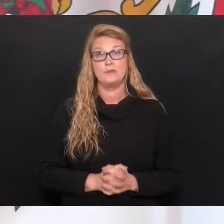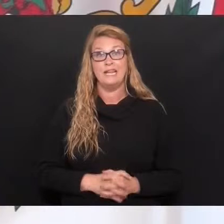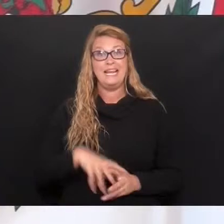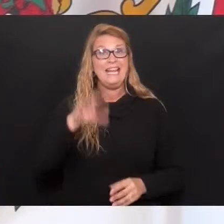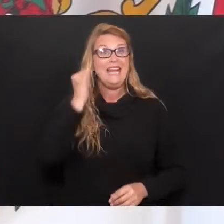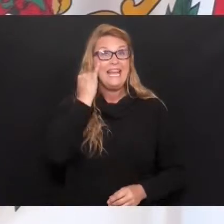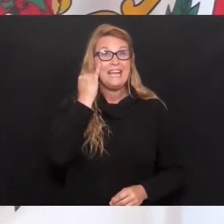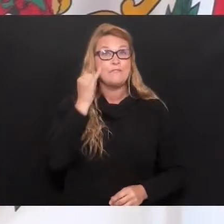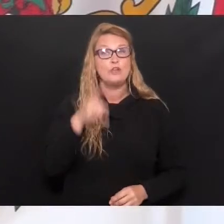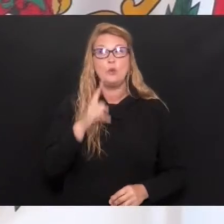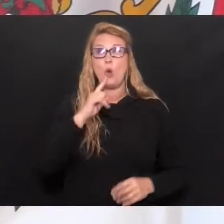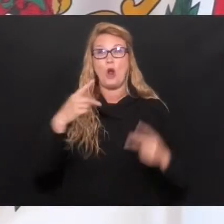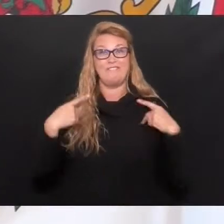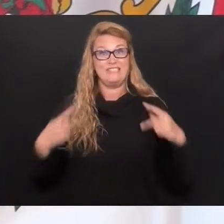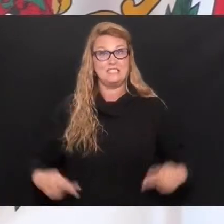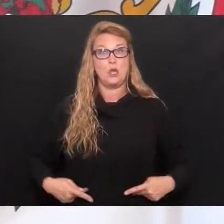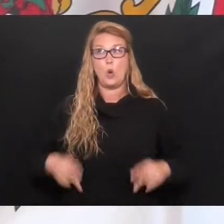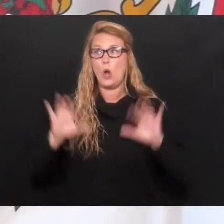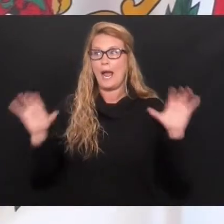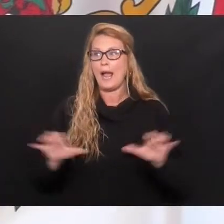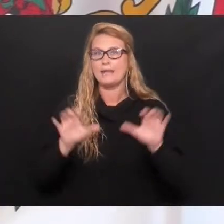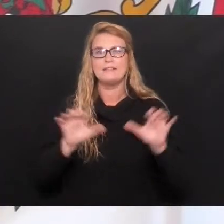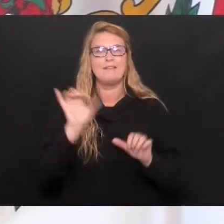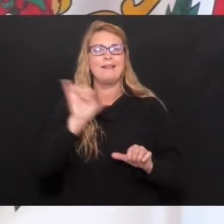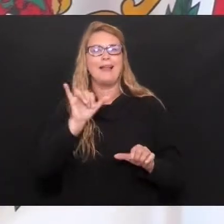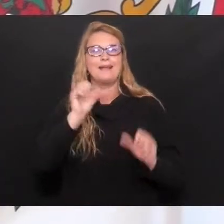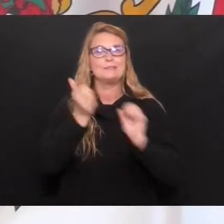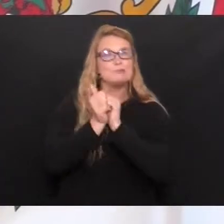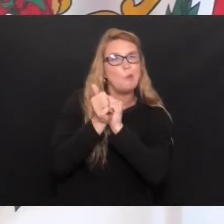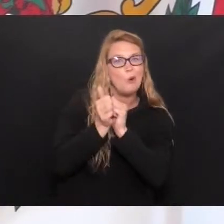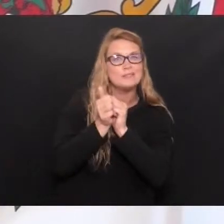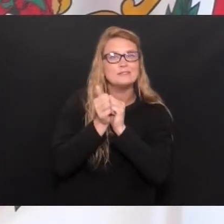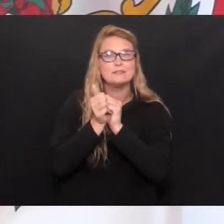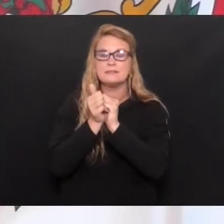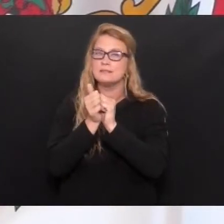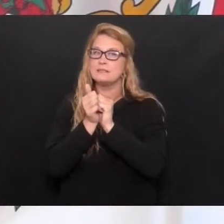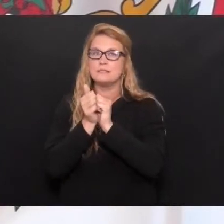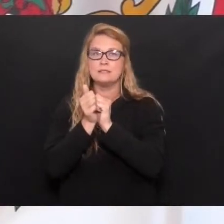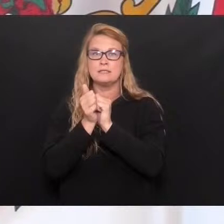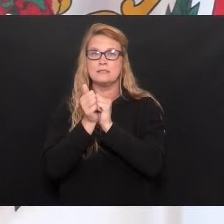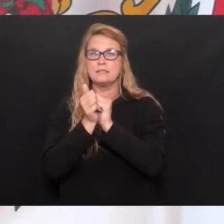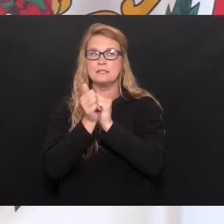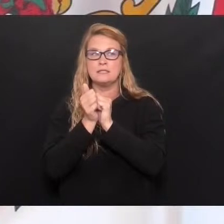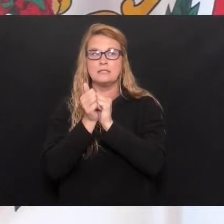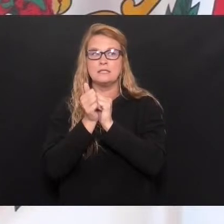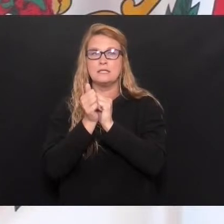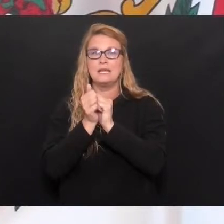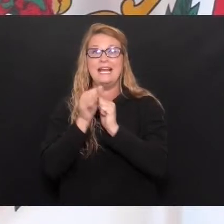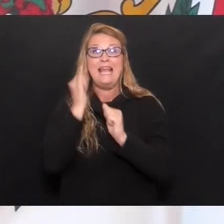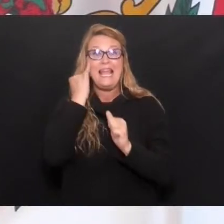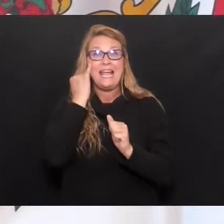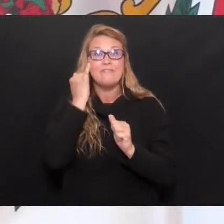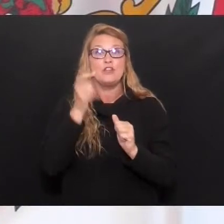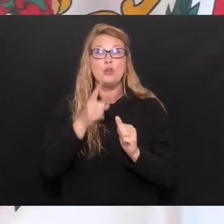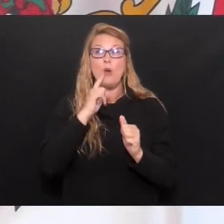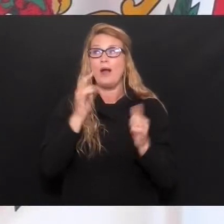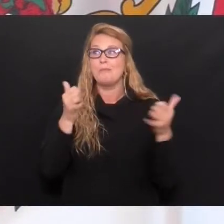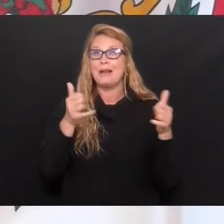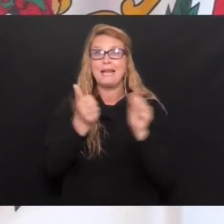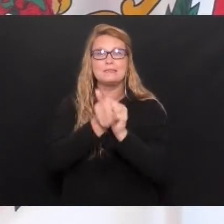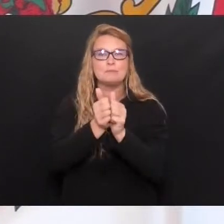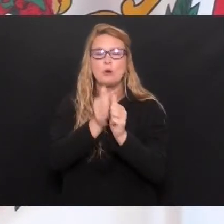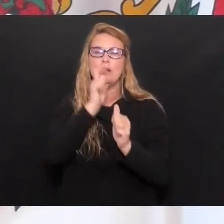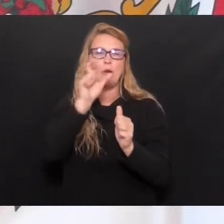engaged in physical activity, like indoor sports, you do not need to wear your mask if you're actually actively engaged in